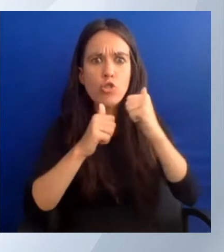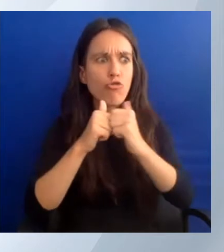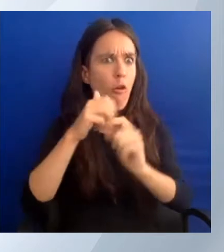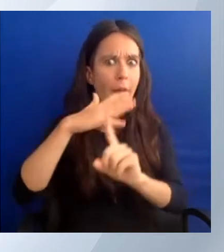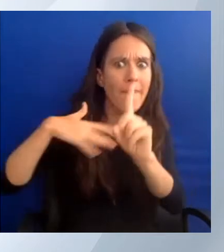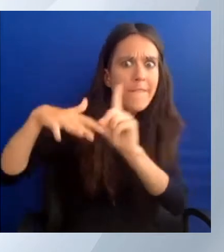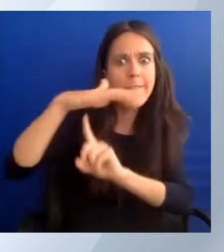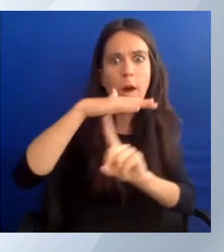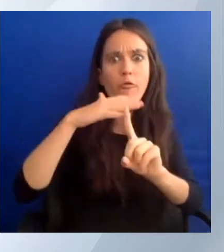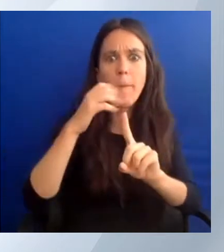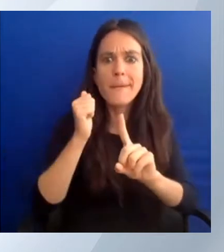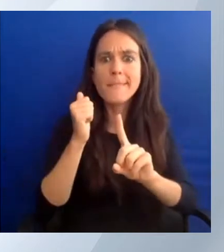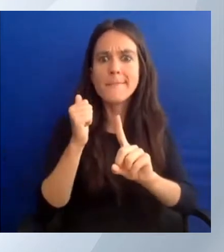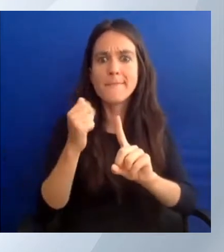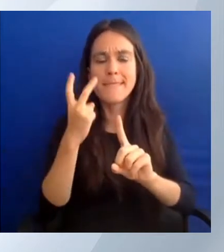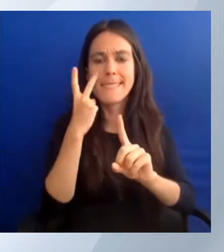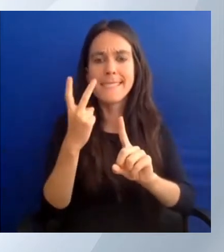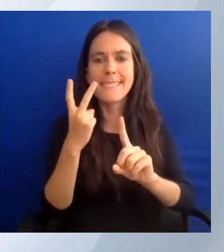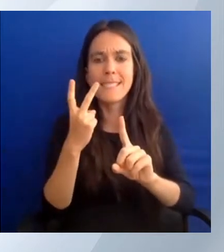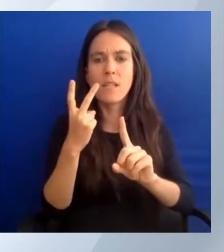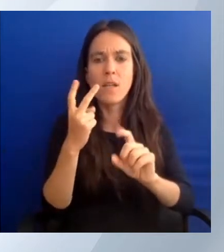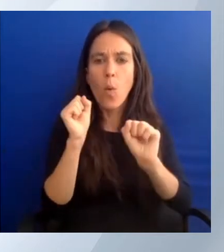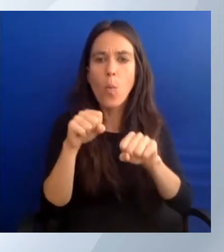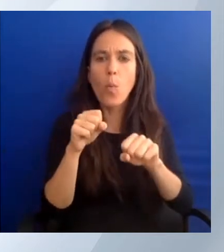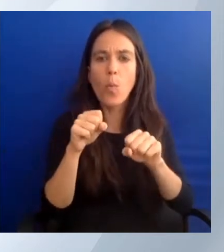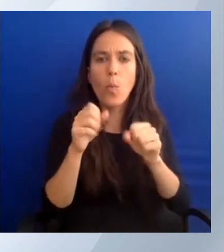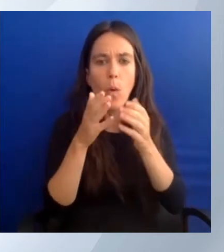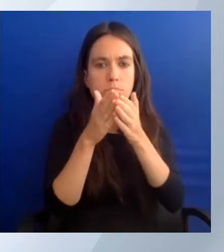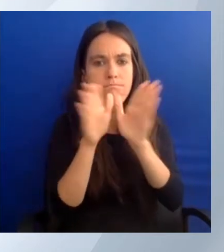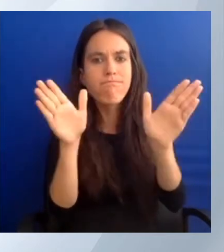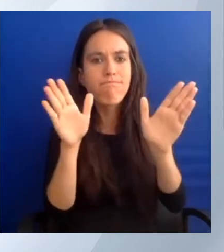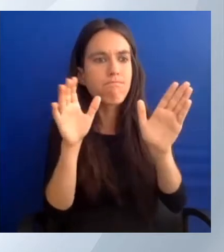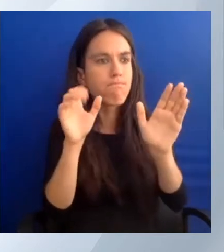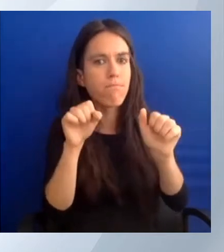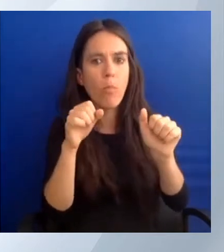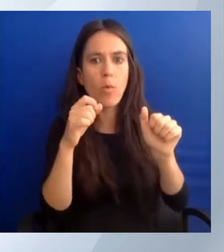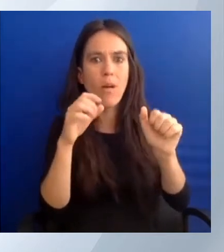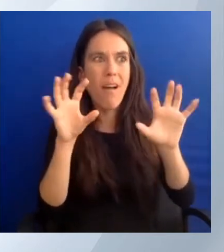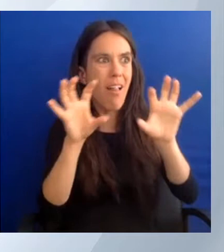the code portability or application portability across cloud and edge.